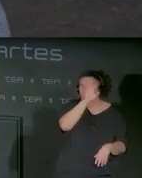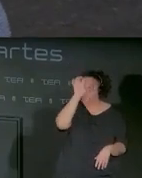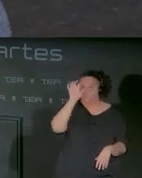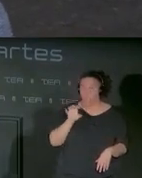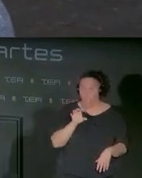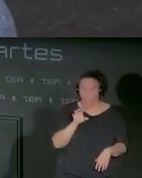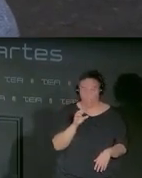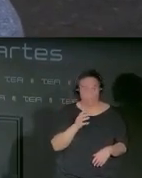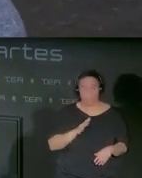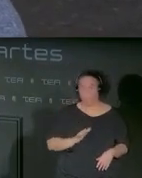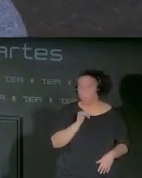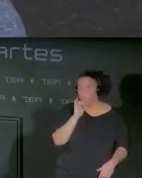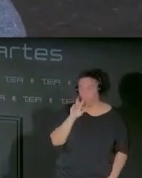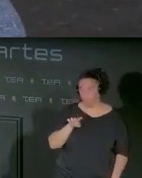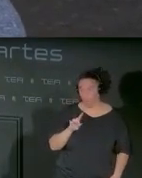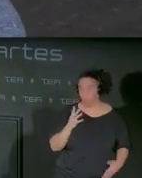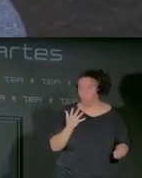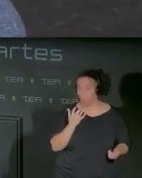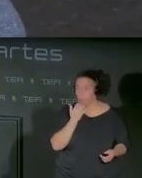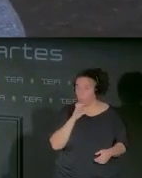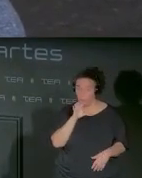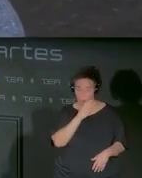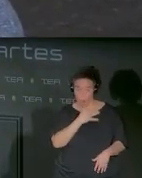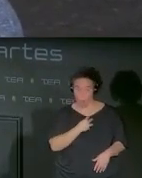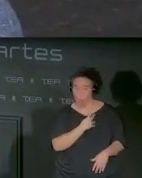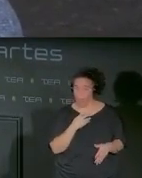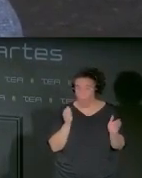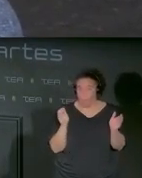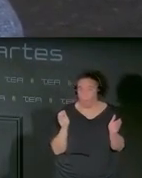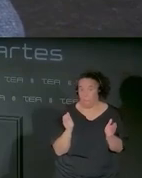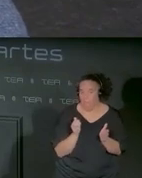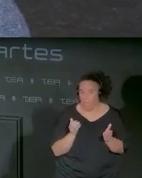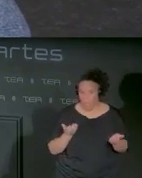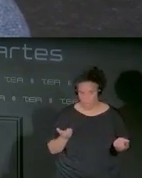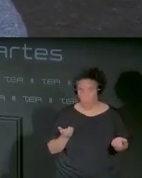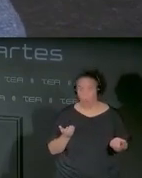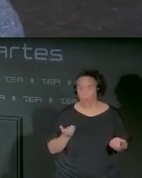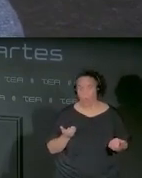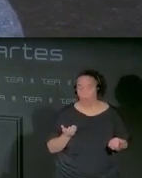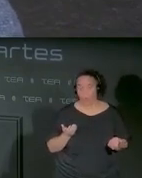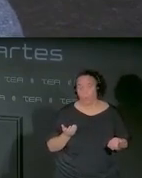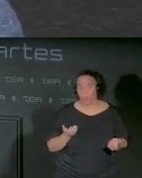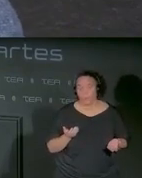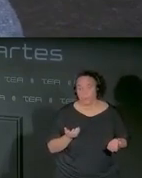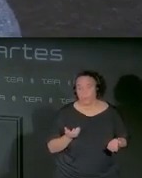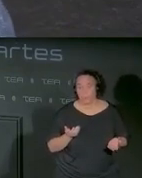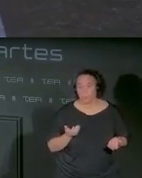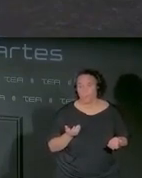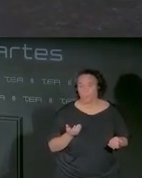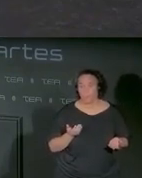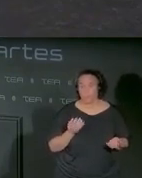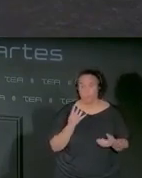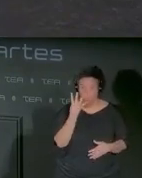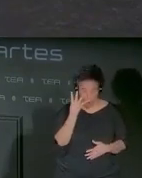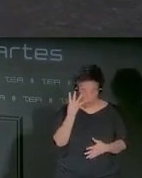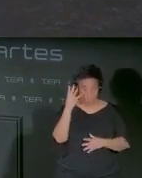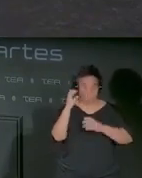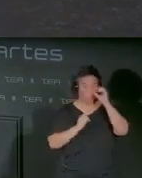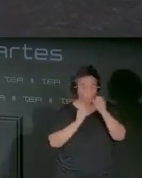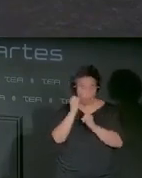managed to get 4% contribution from big streaming platforms, why can't we do